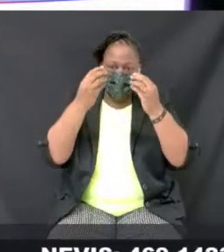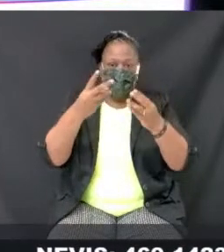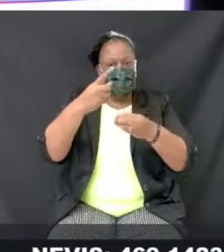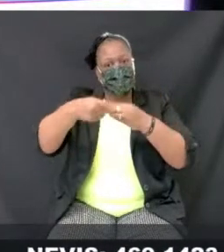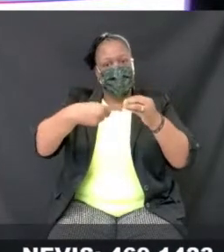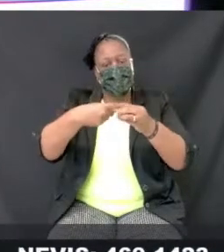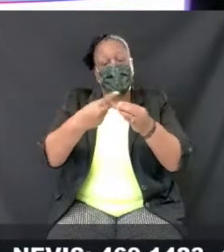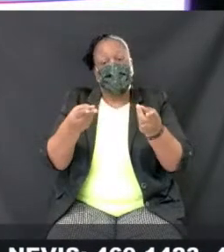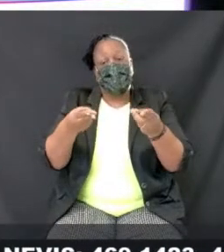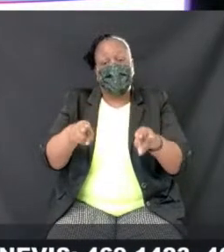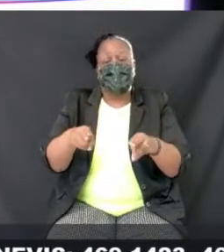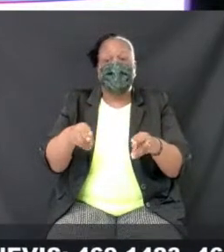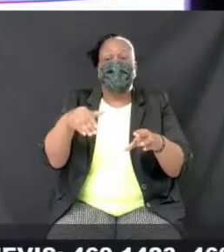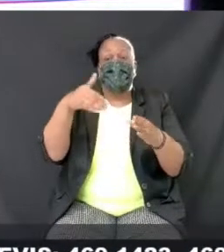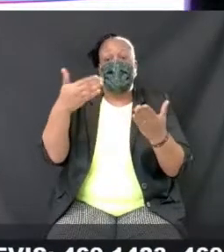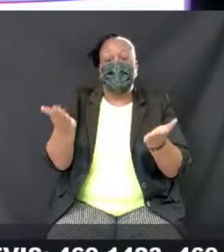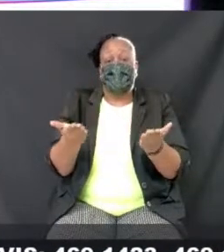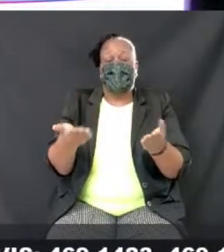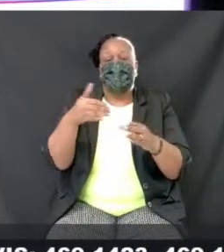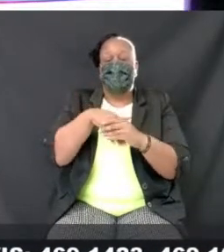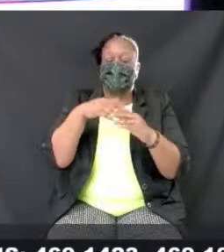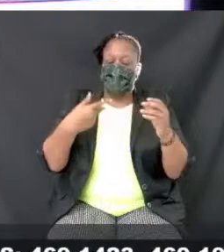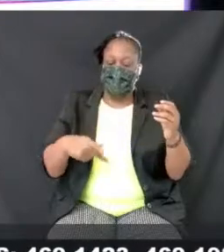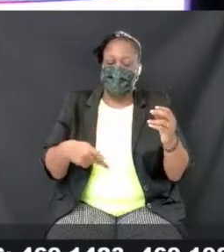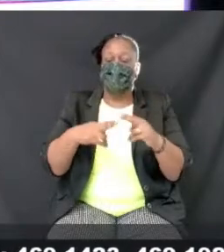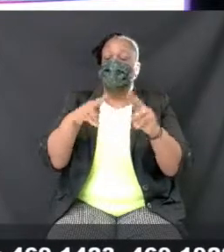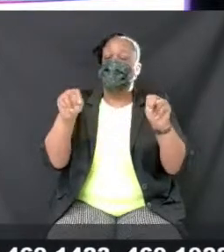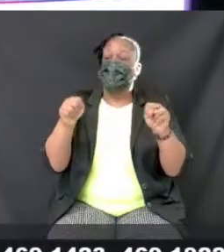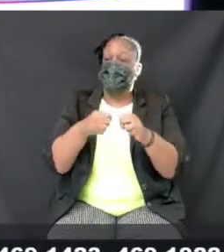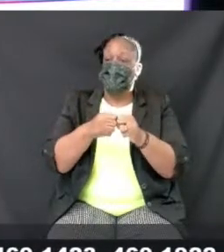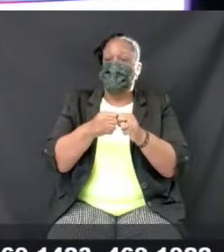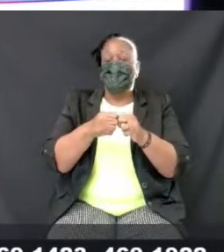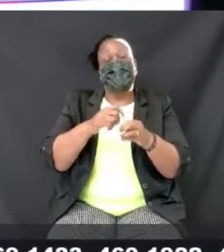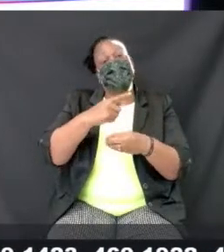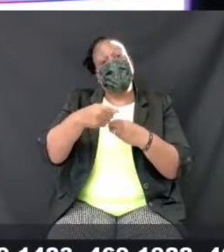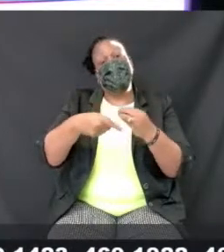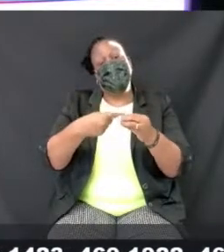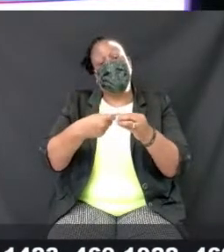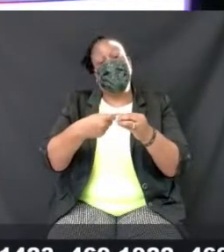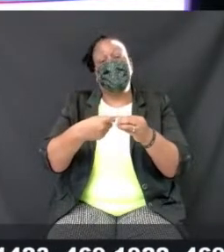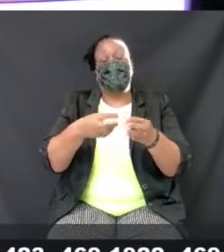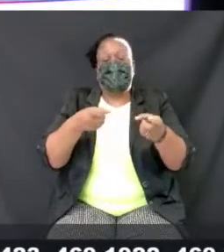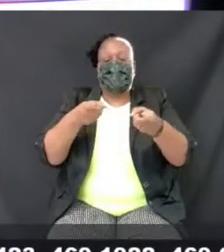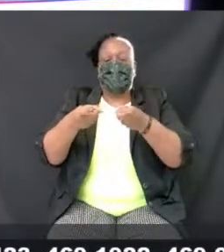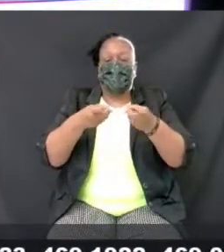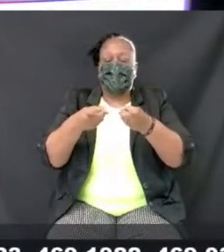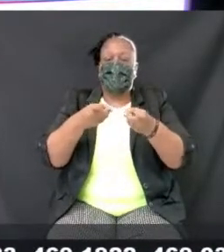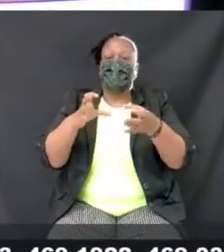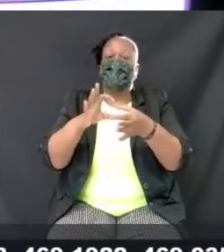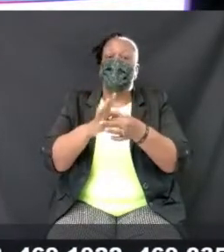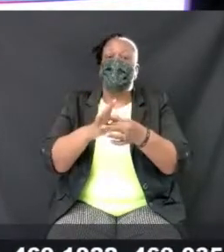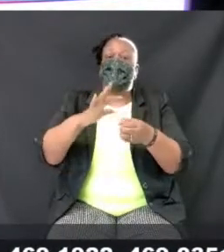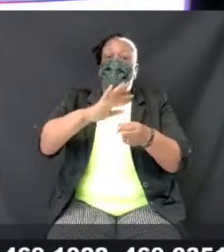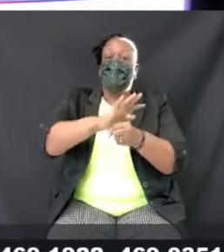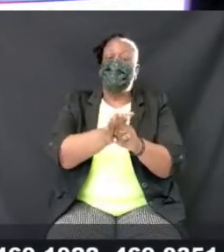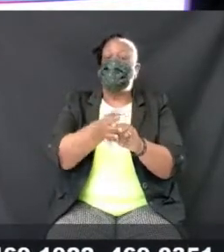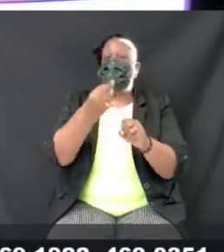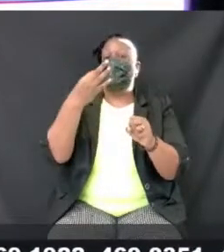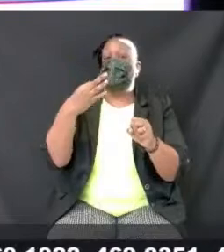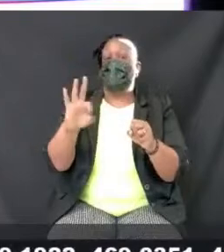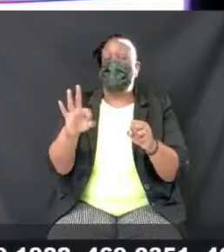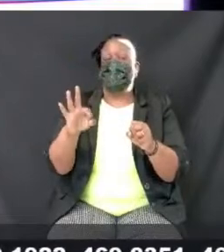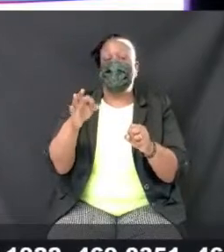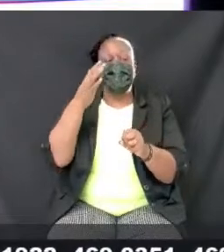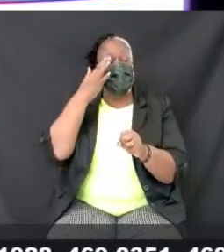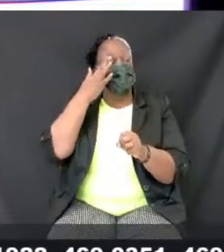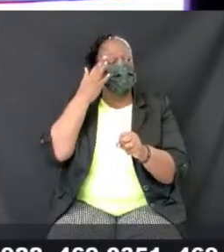is happening in the Federation of St. Kitts and Nevis in relation to the management of the